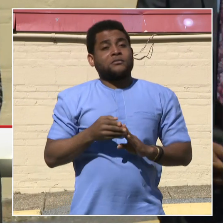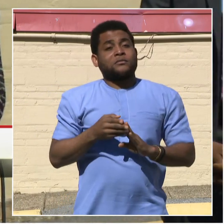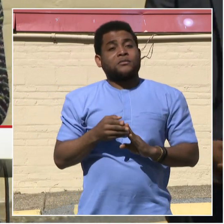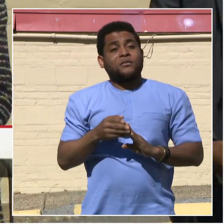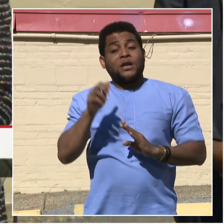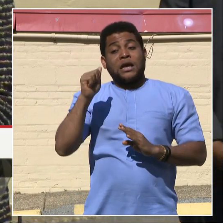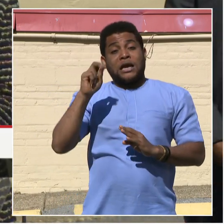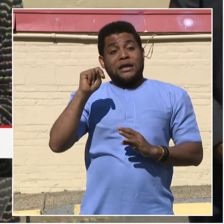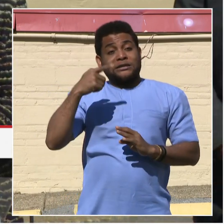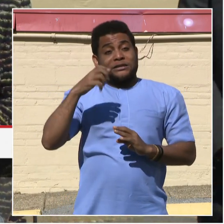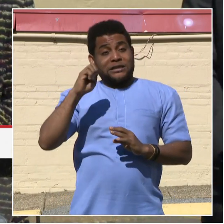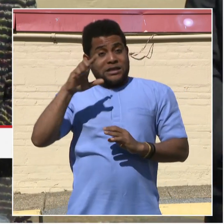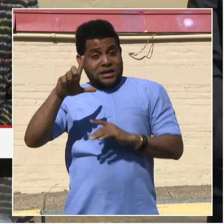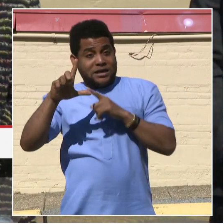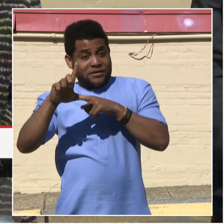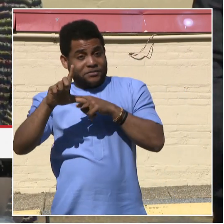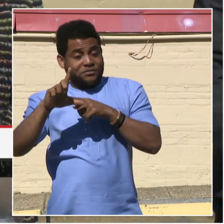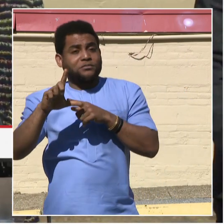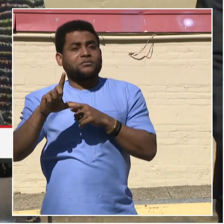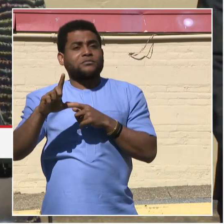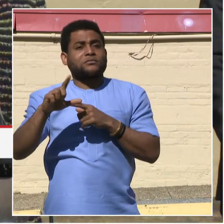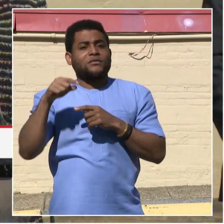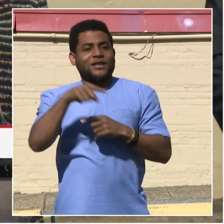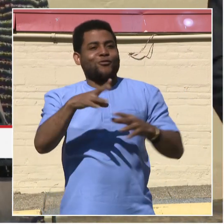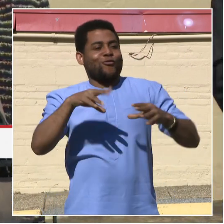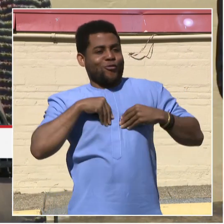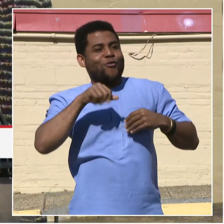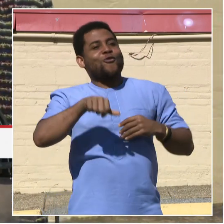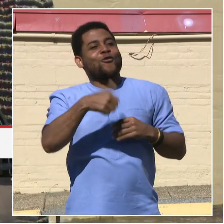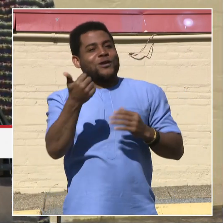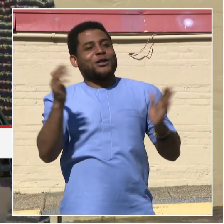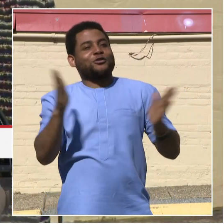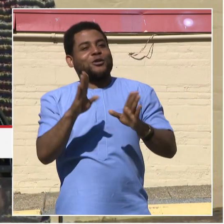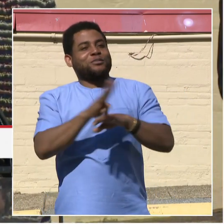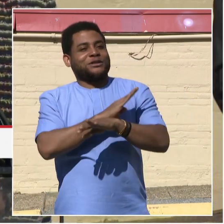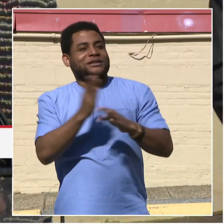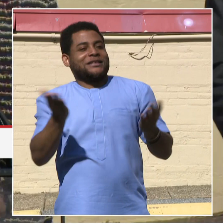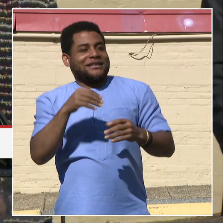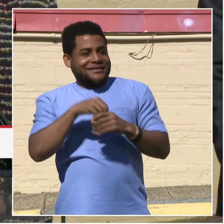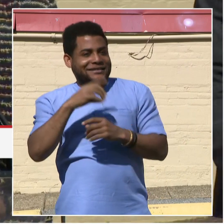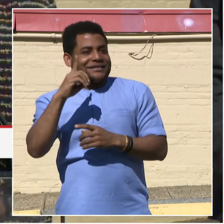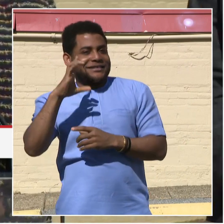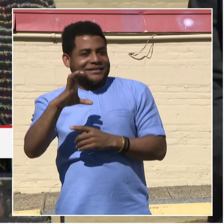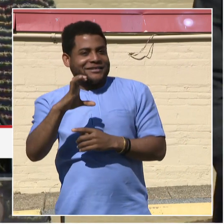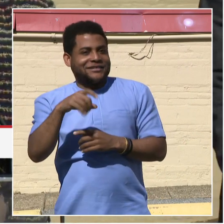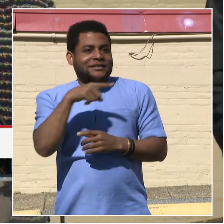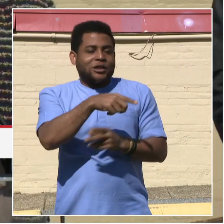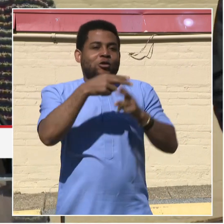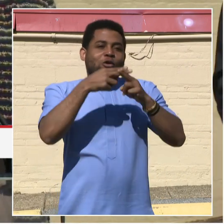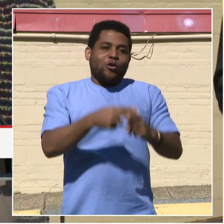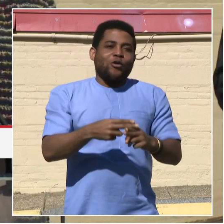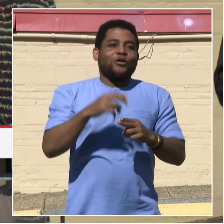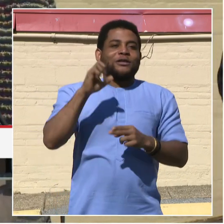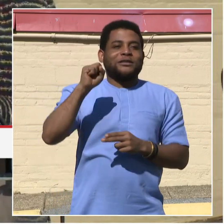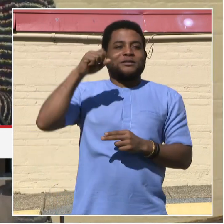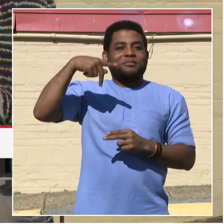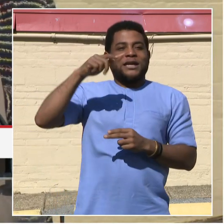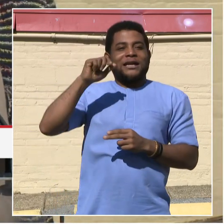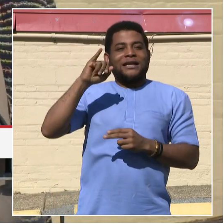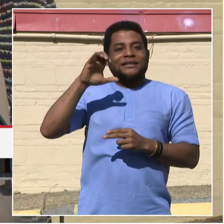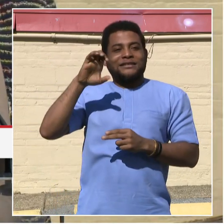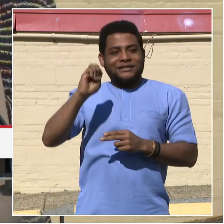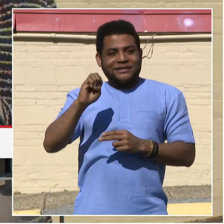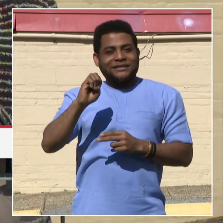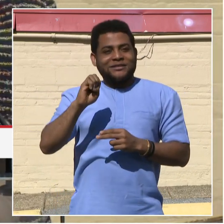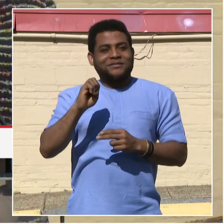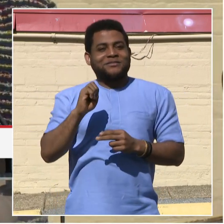owner of another D.C. small business, the Spice Suite, are our first 2 awardees. And we have